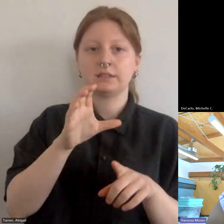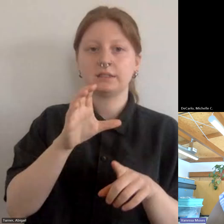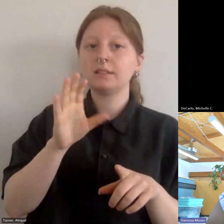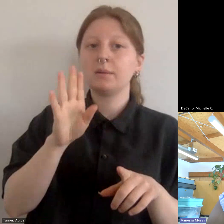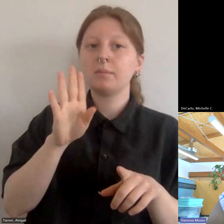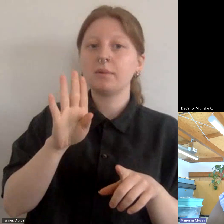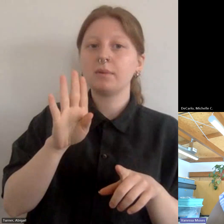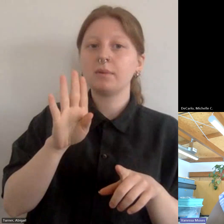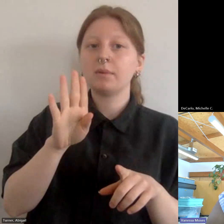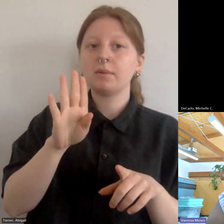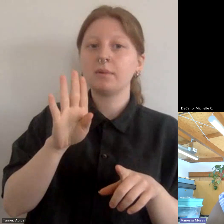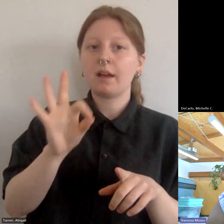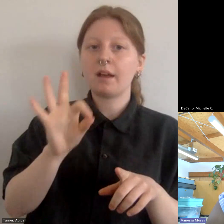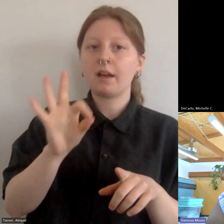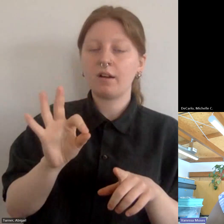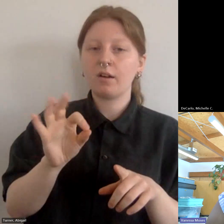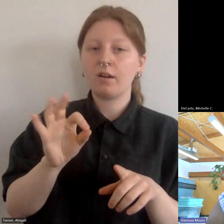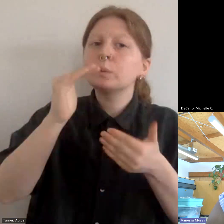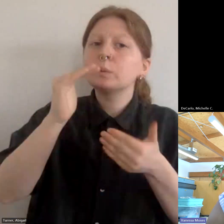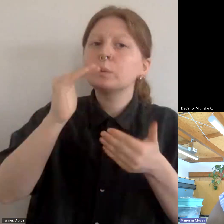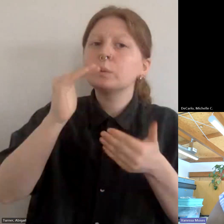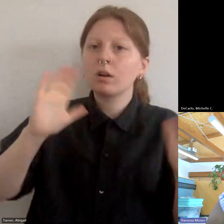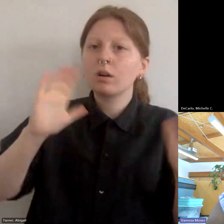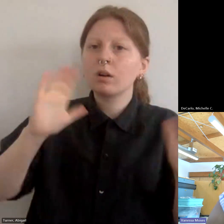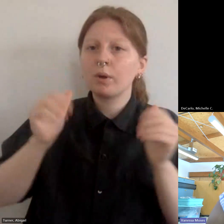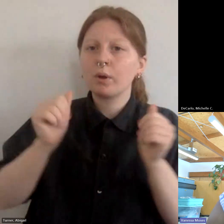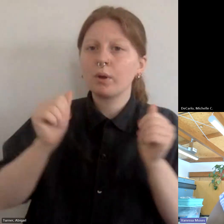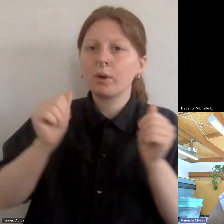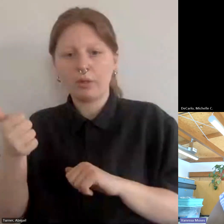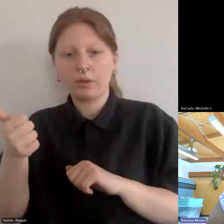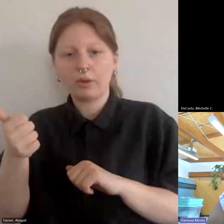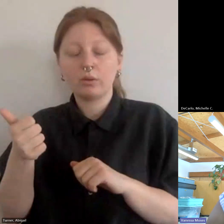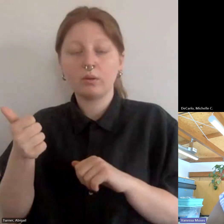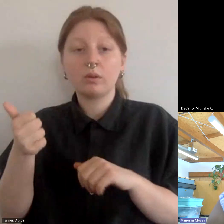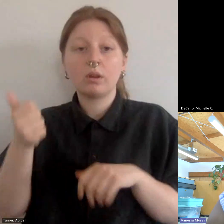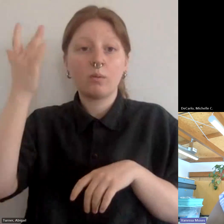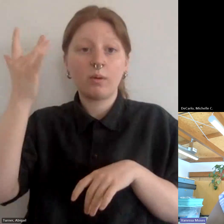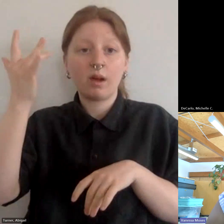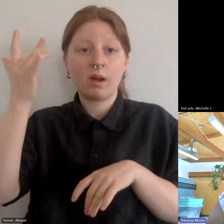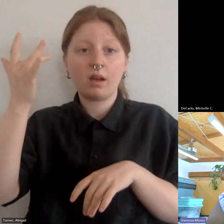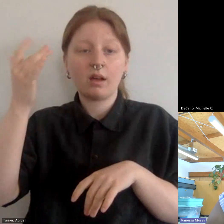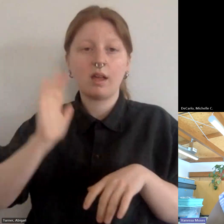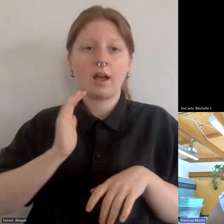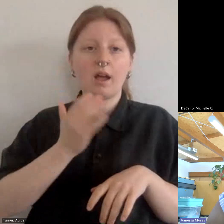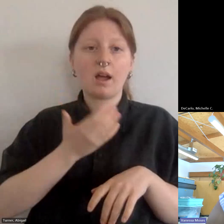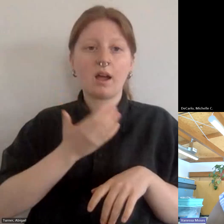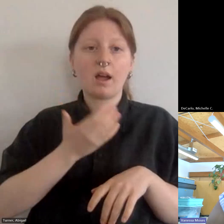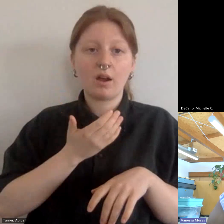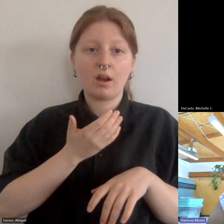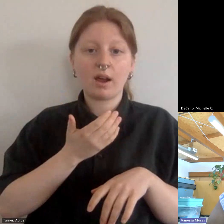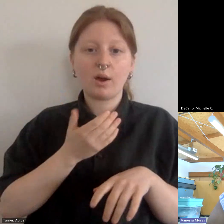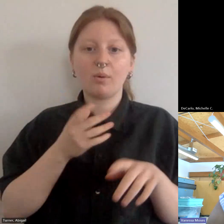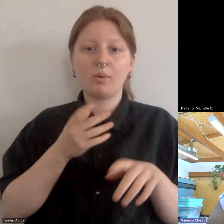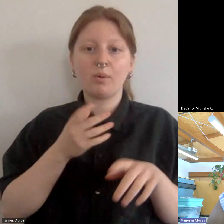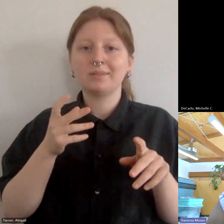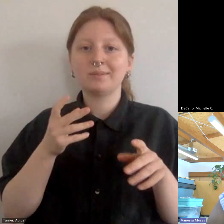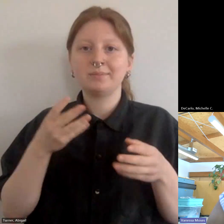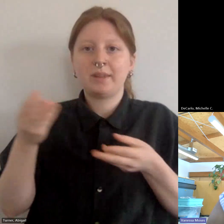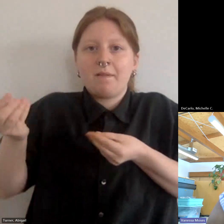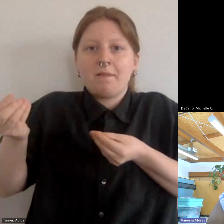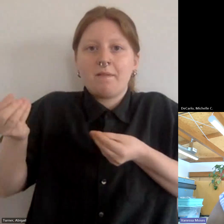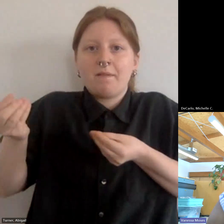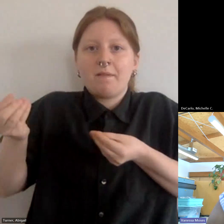other organizations because the majority of our operational funds come from membership, right? So that's people